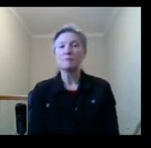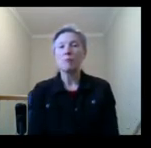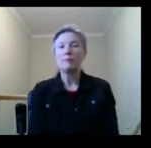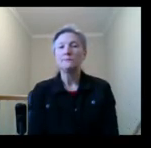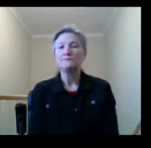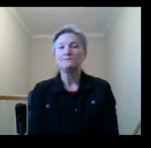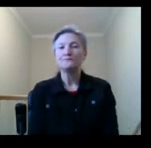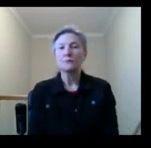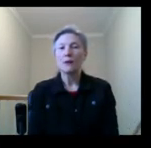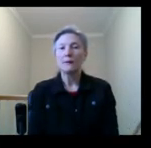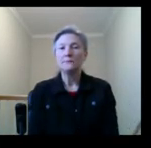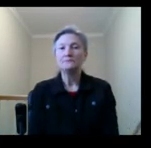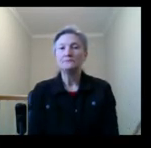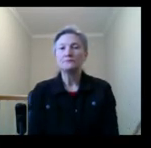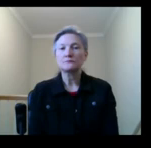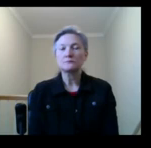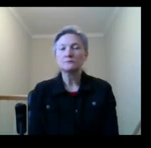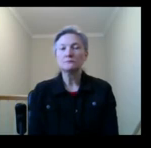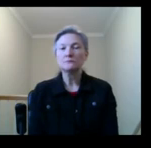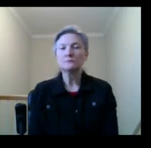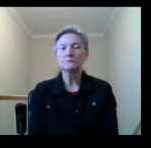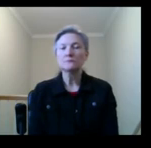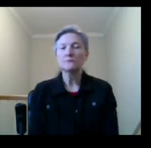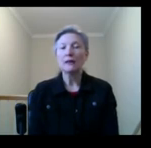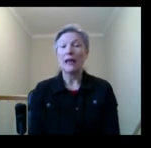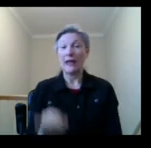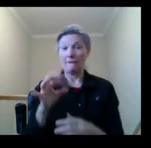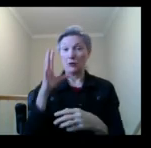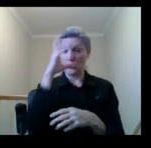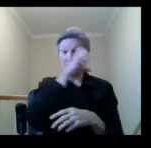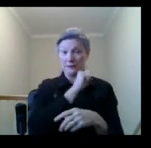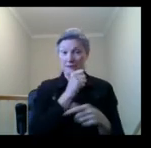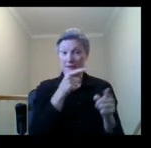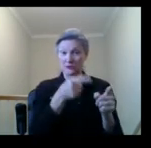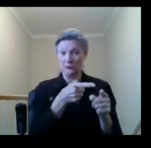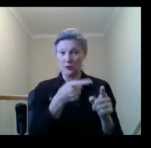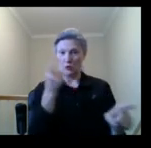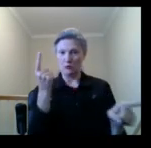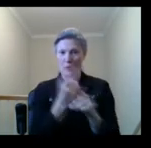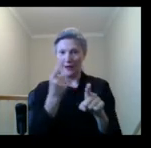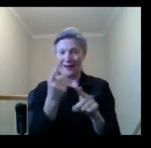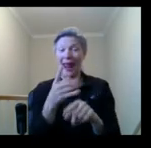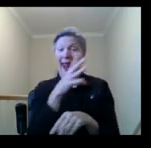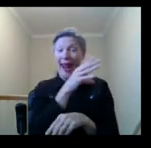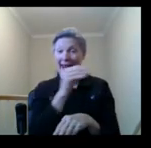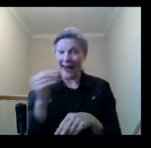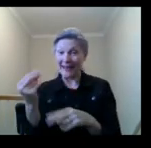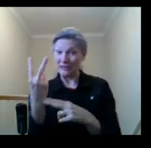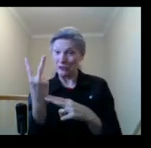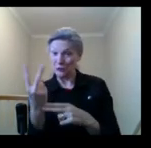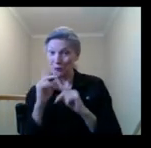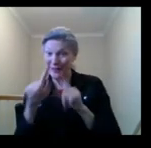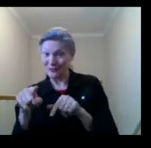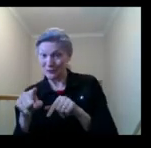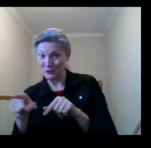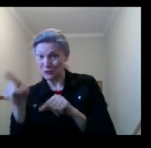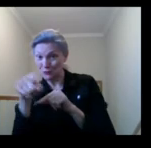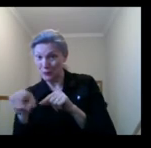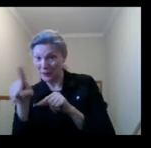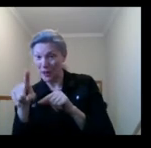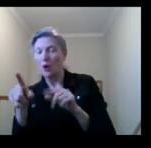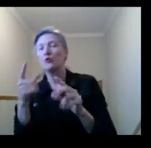this. One. If you guessed this one, you are correct. And if you guessed this one, you